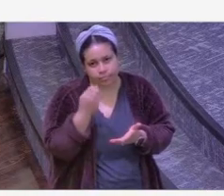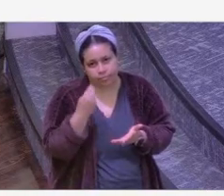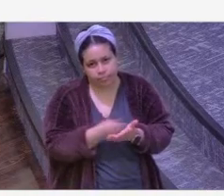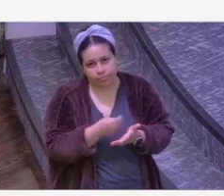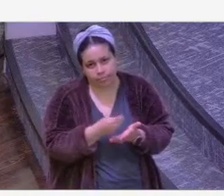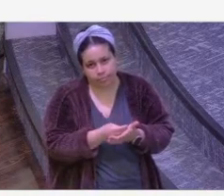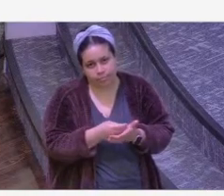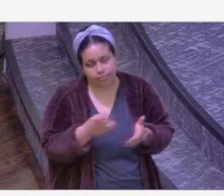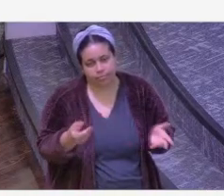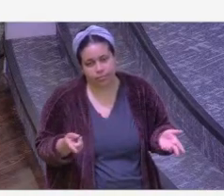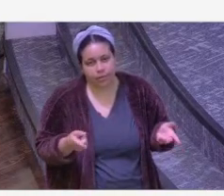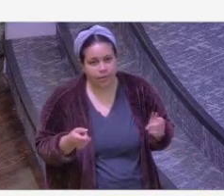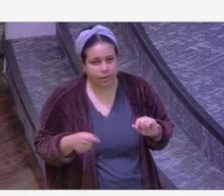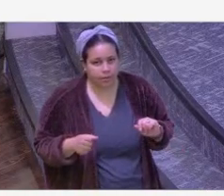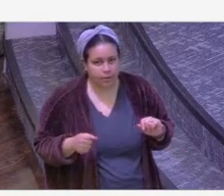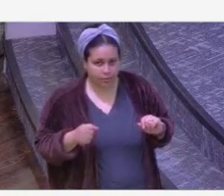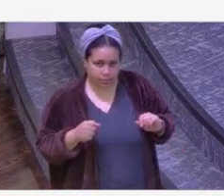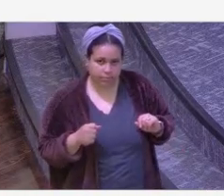side right now.